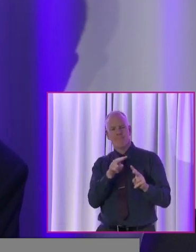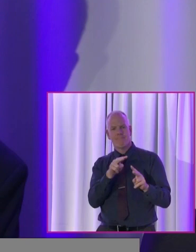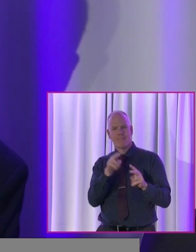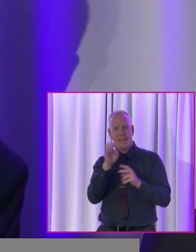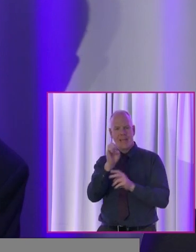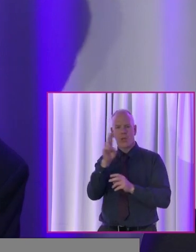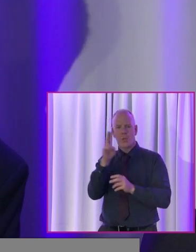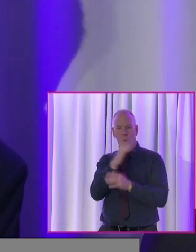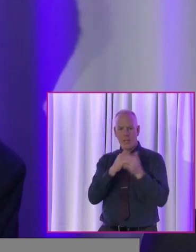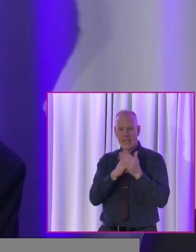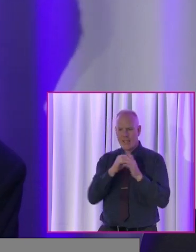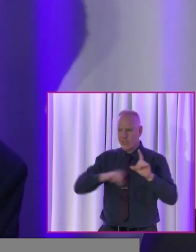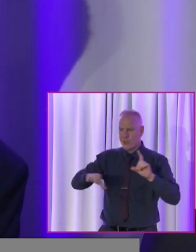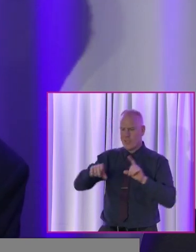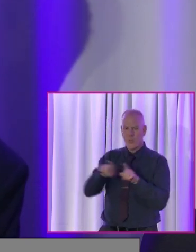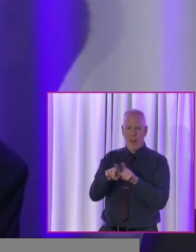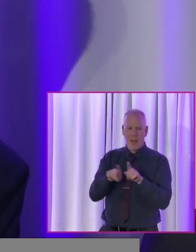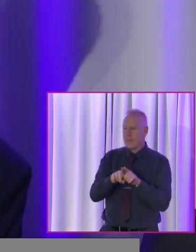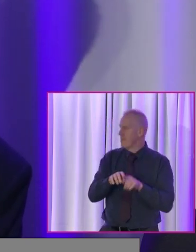a little bit